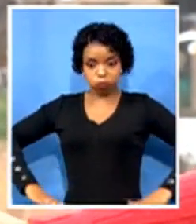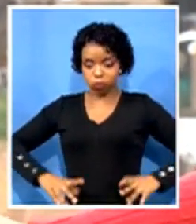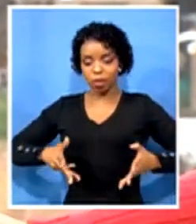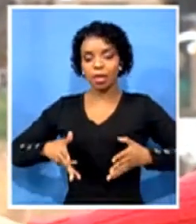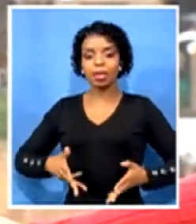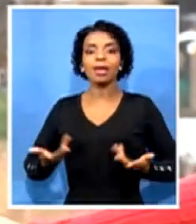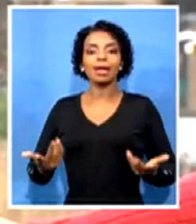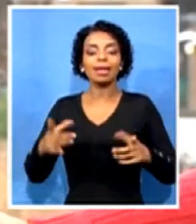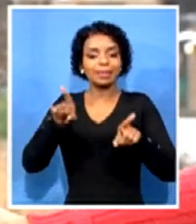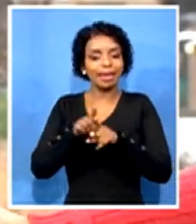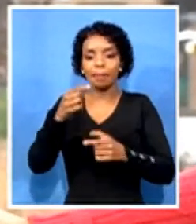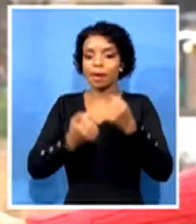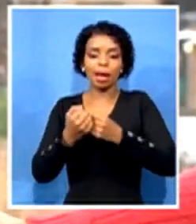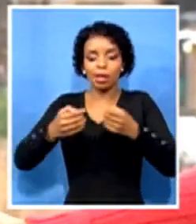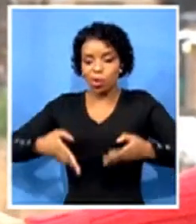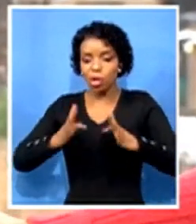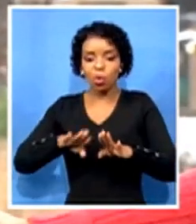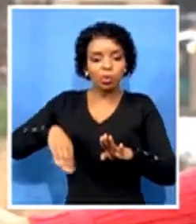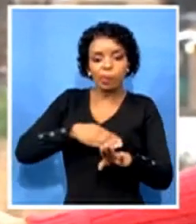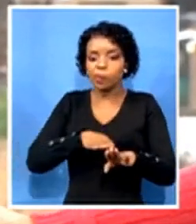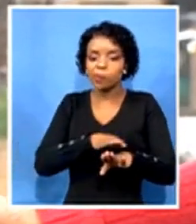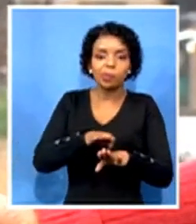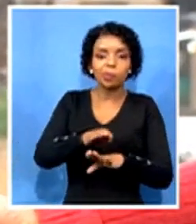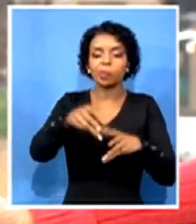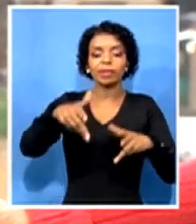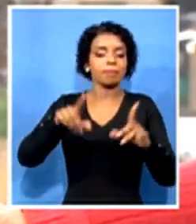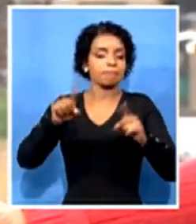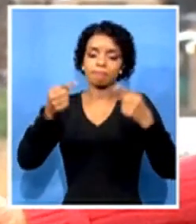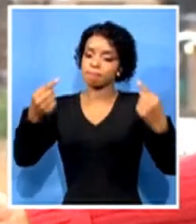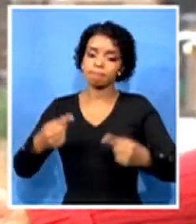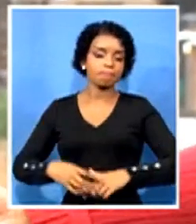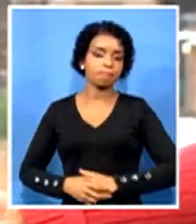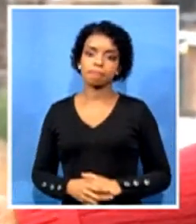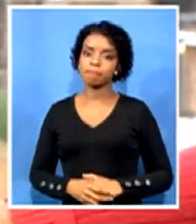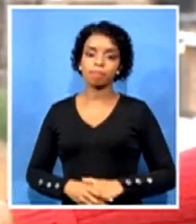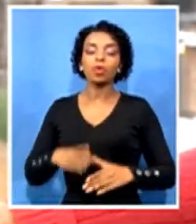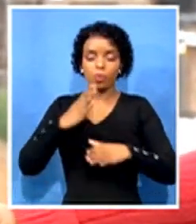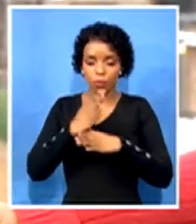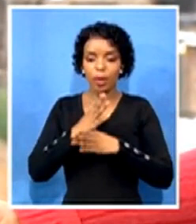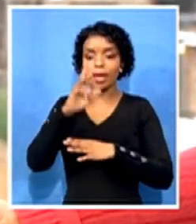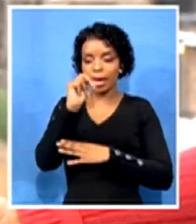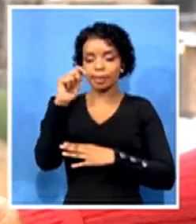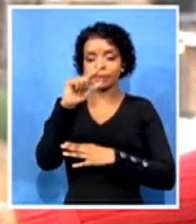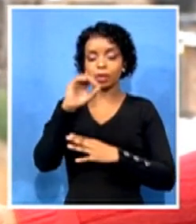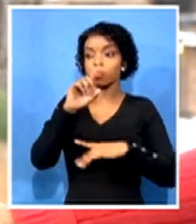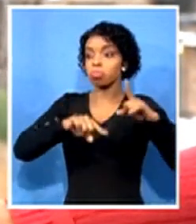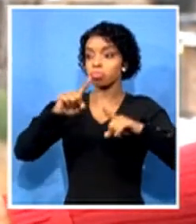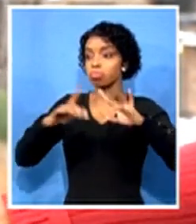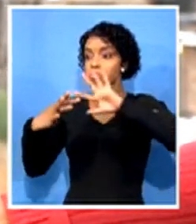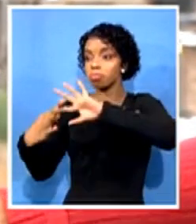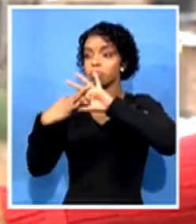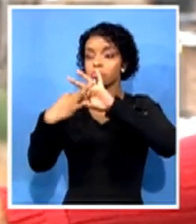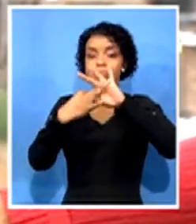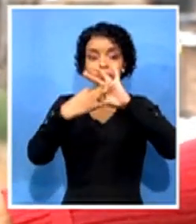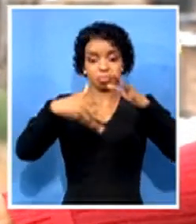road. We are working with different NGOs around the area. There's areas that are